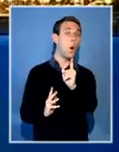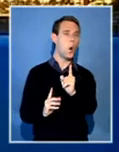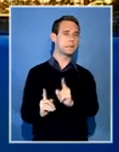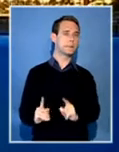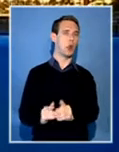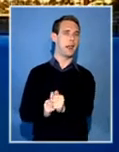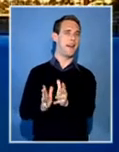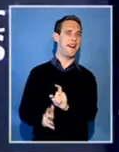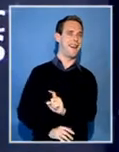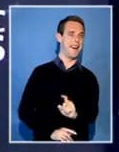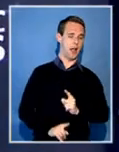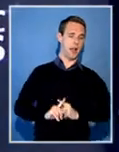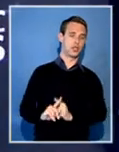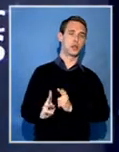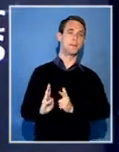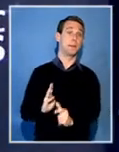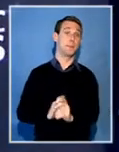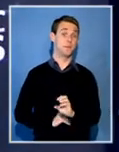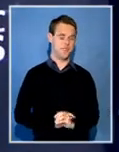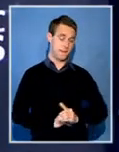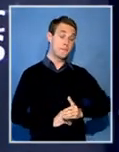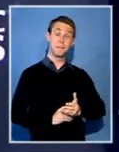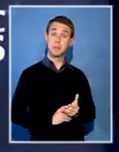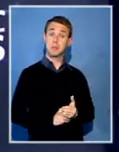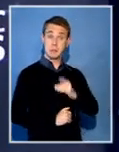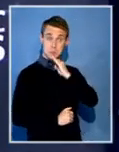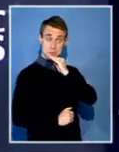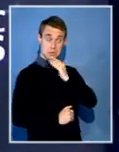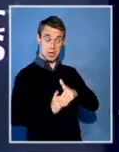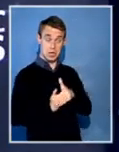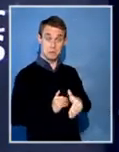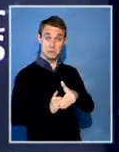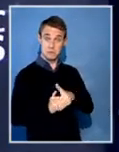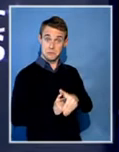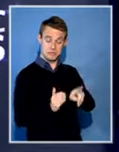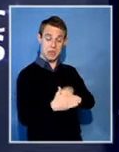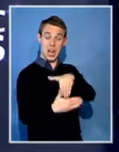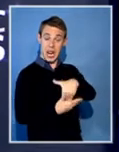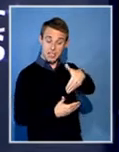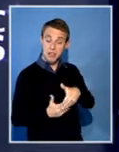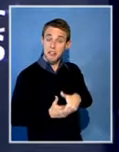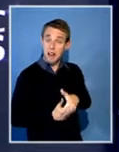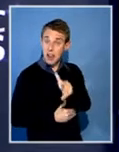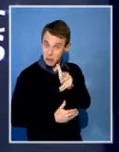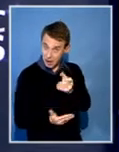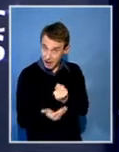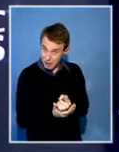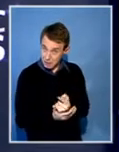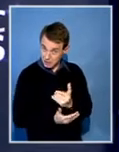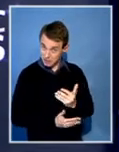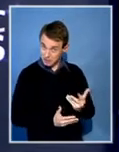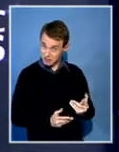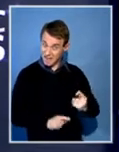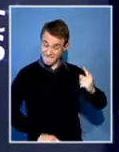leaders. We're on the eve of elections. Are we likely to see this type of intolerance and